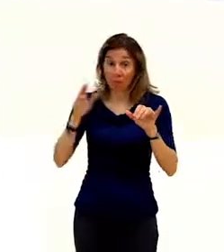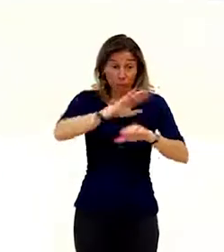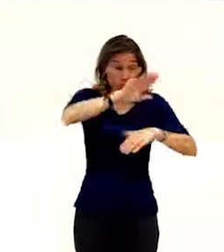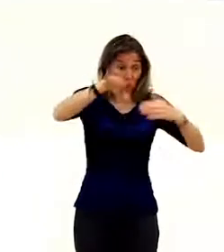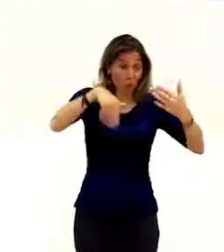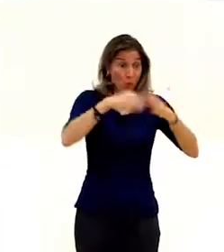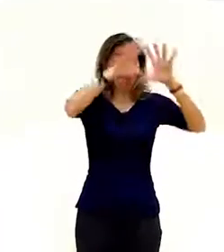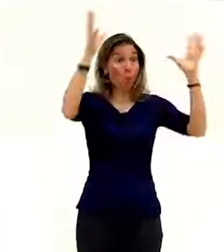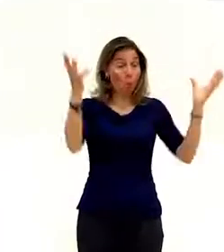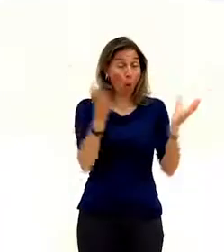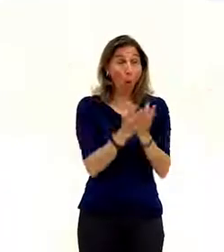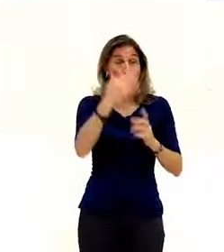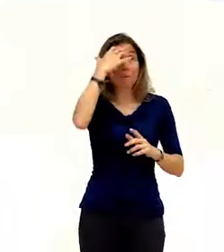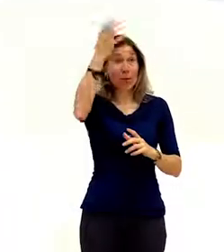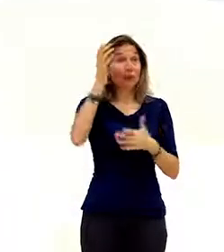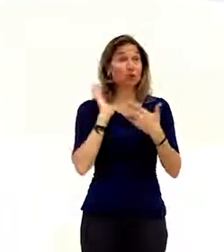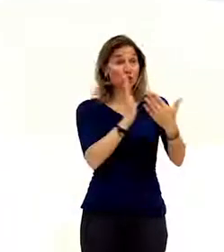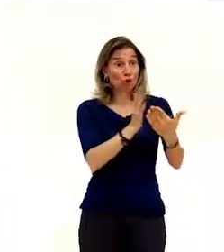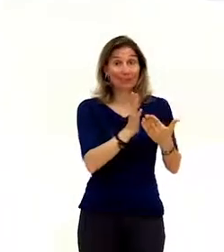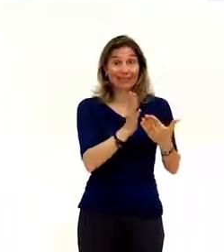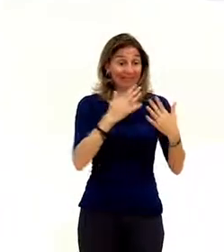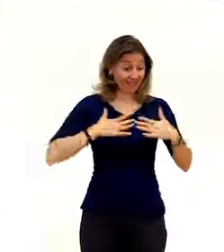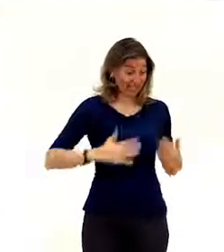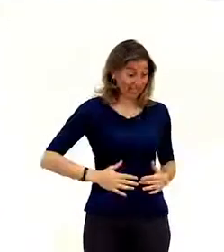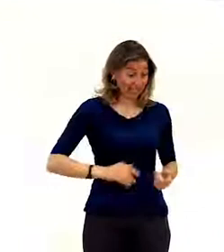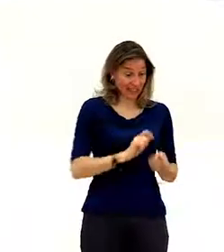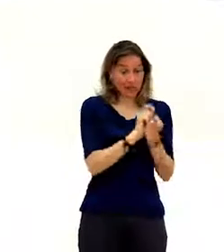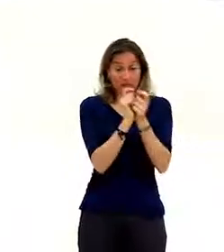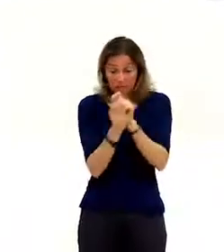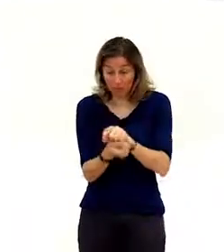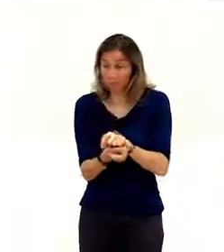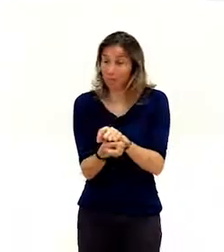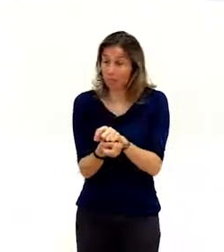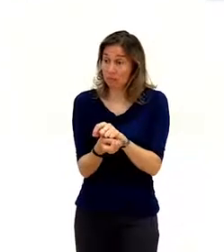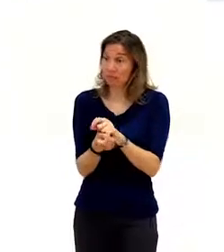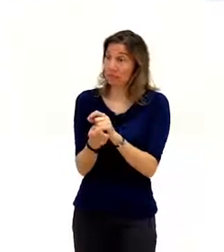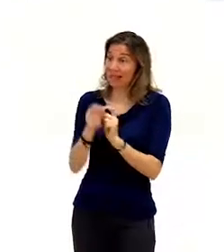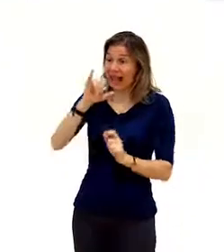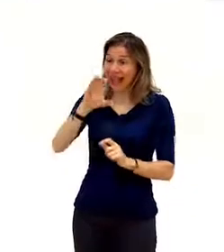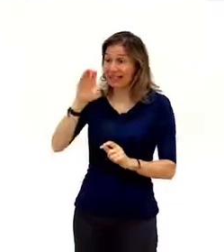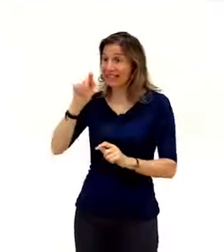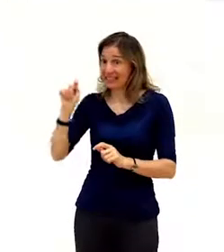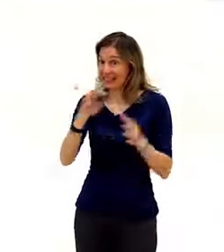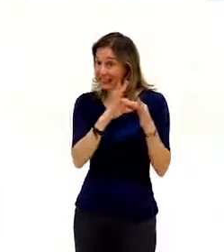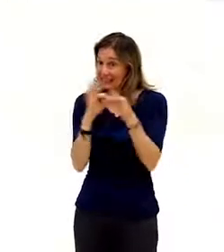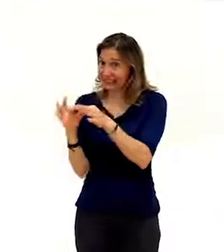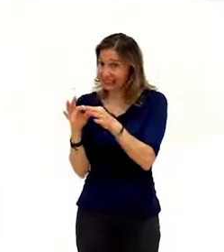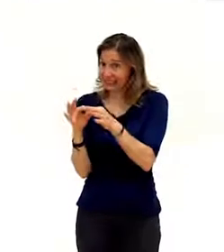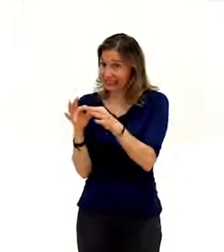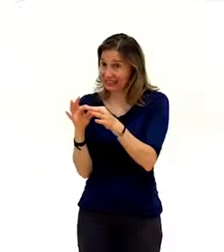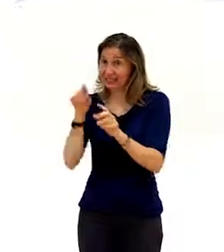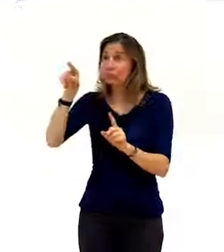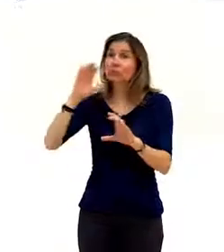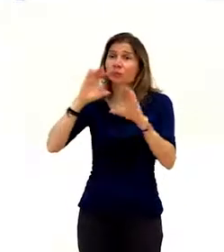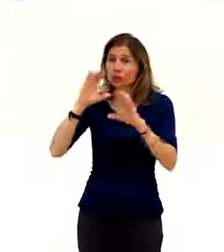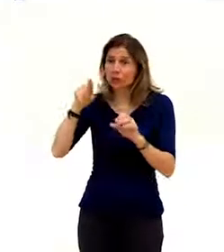interface of delivering of public services from physical to ICT related.